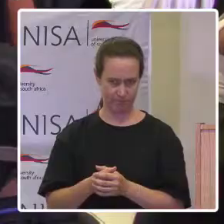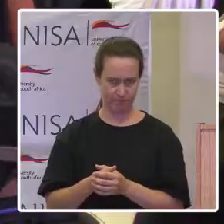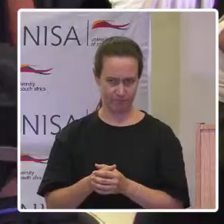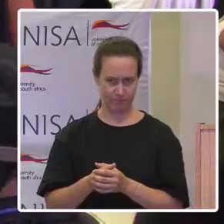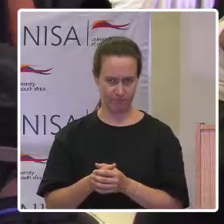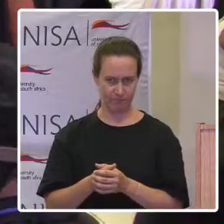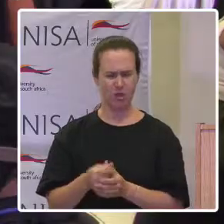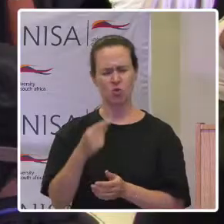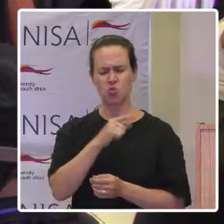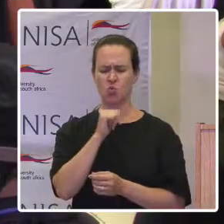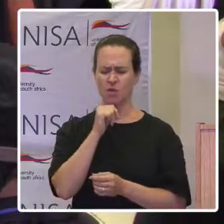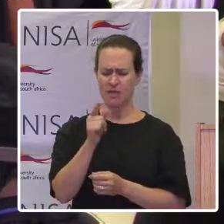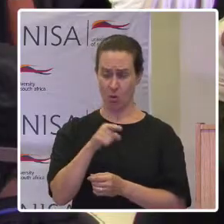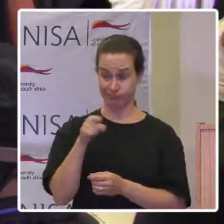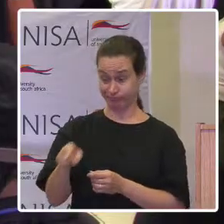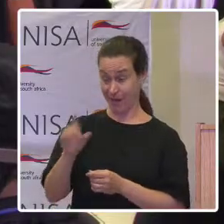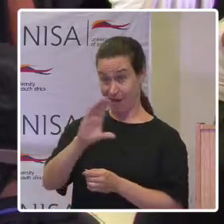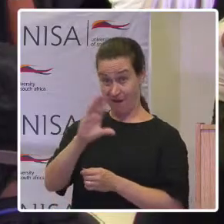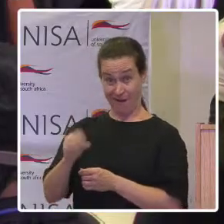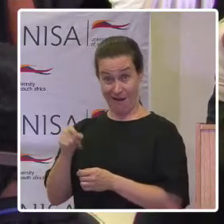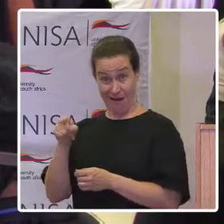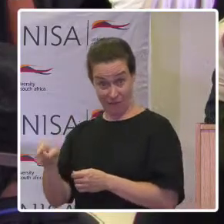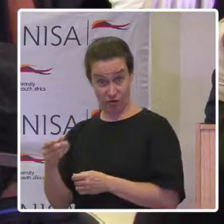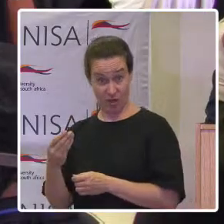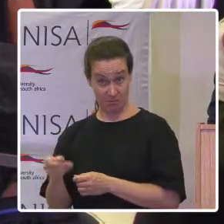you raise that in Africa there are